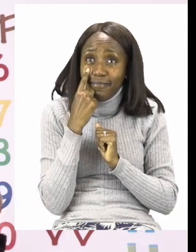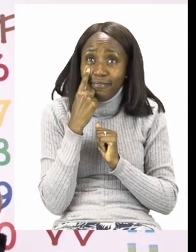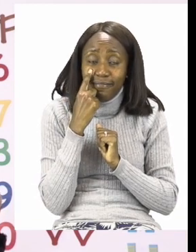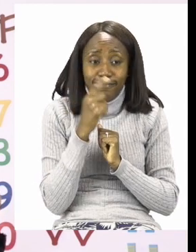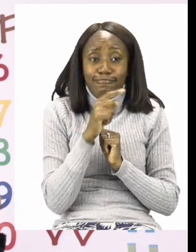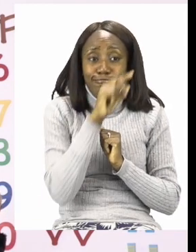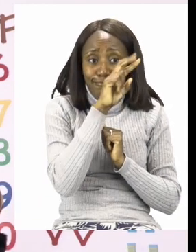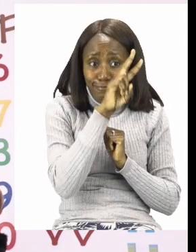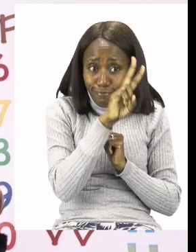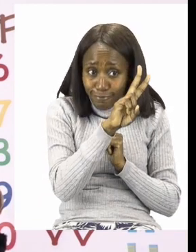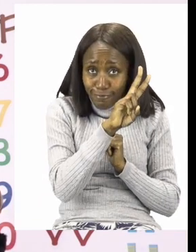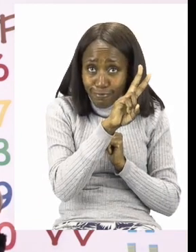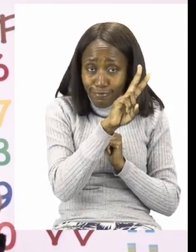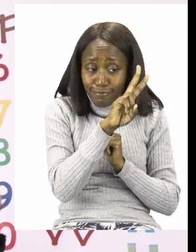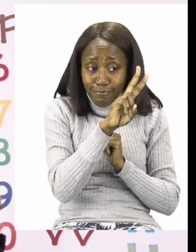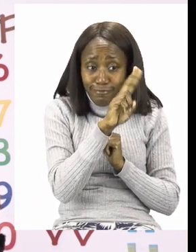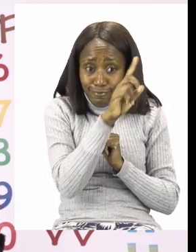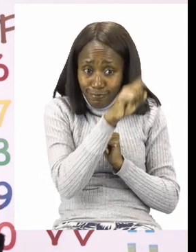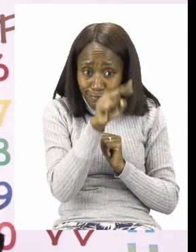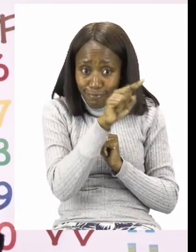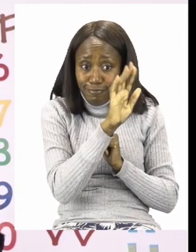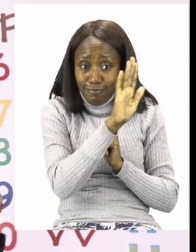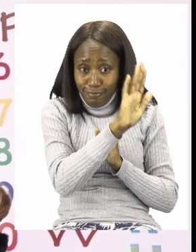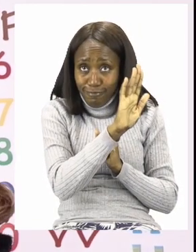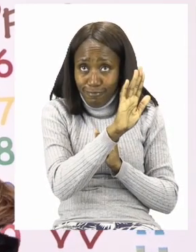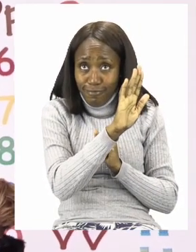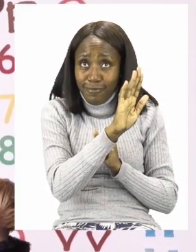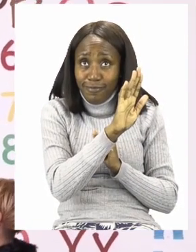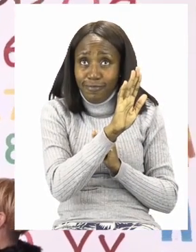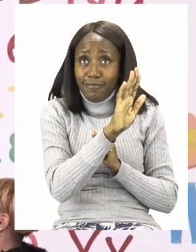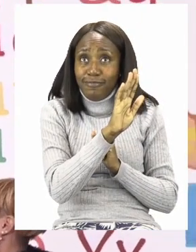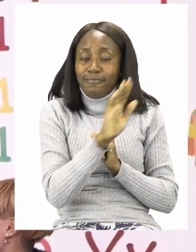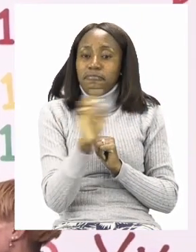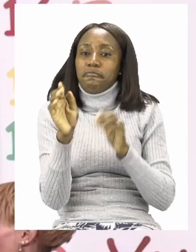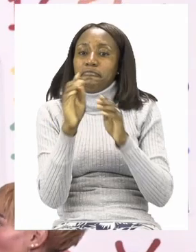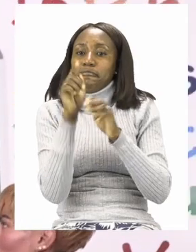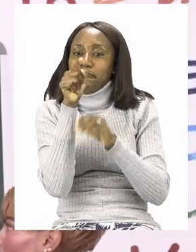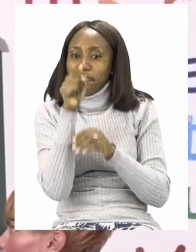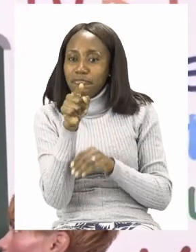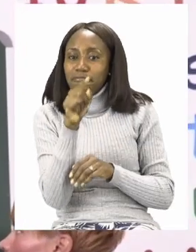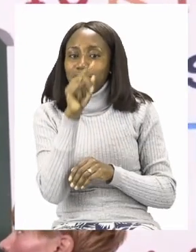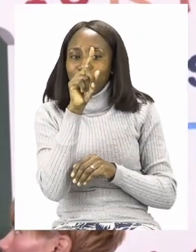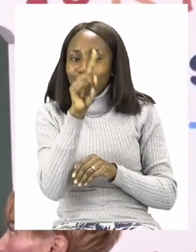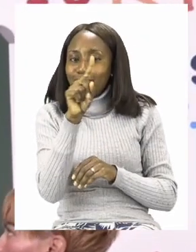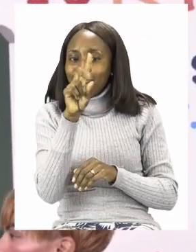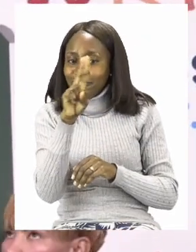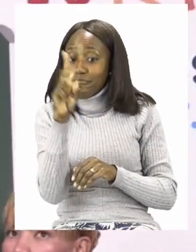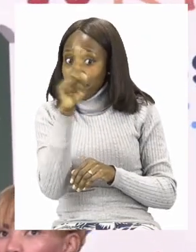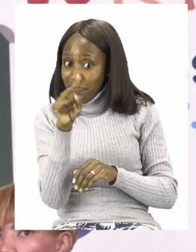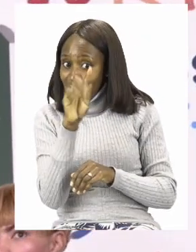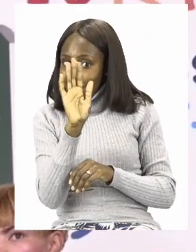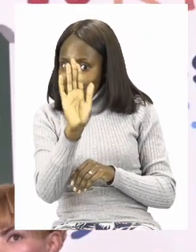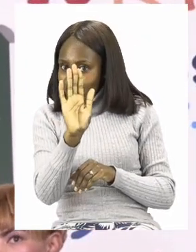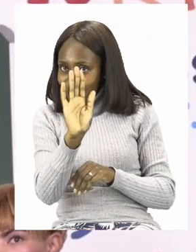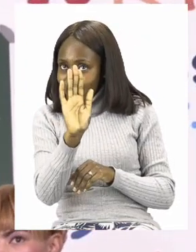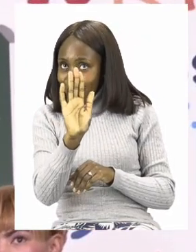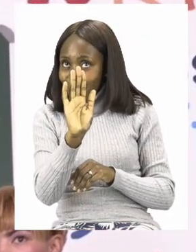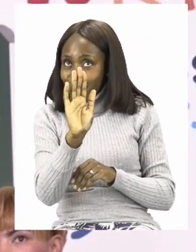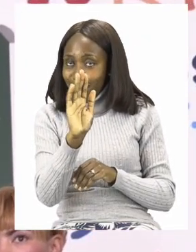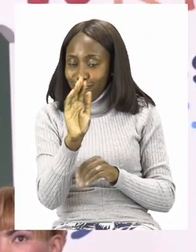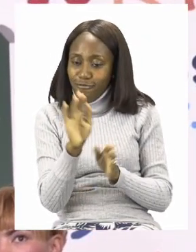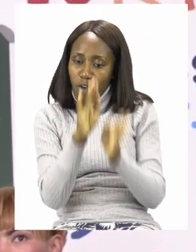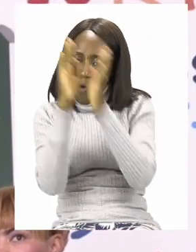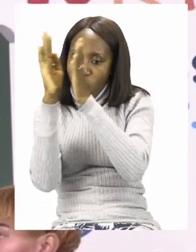1, 2 counters. Right, then we have 1, 2 more